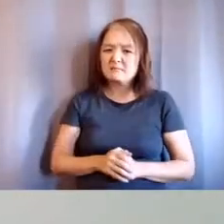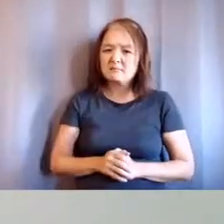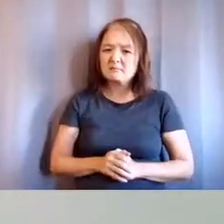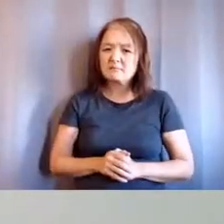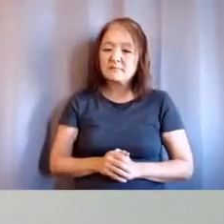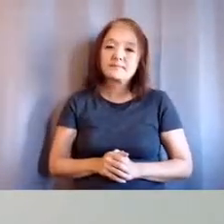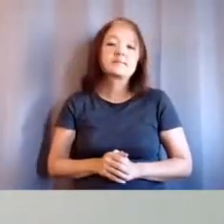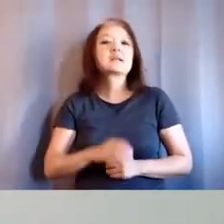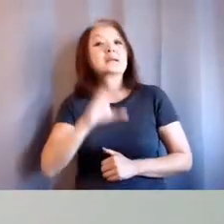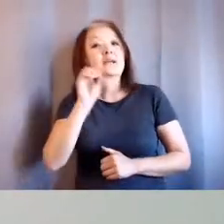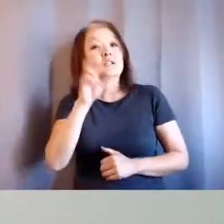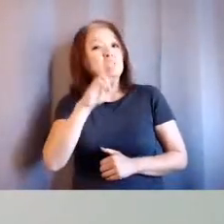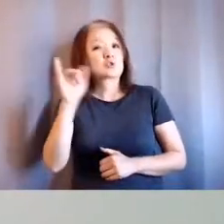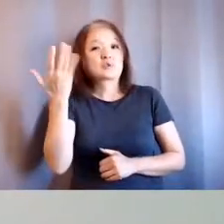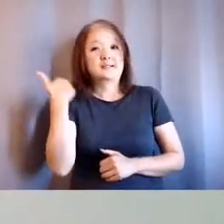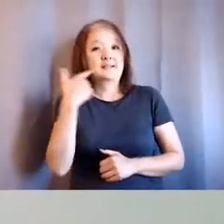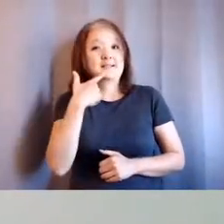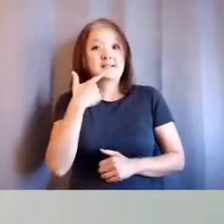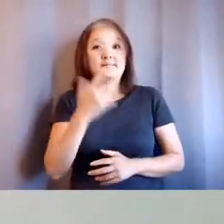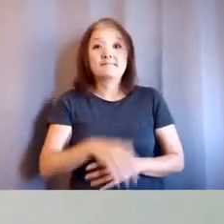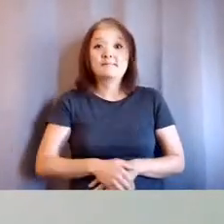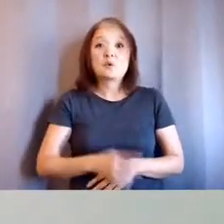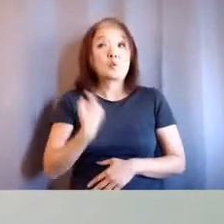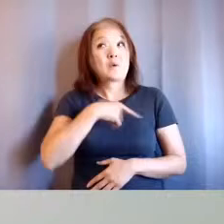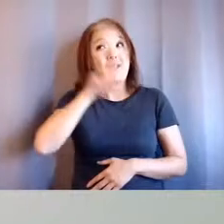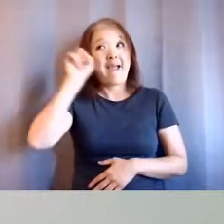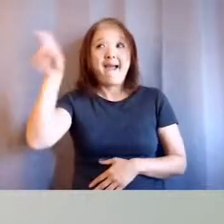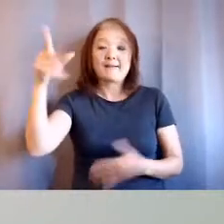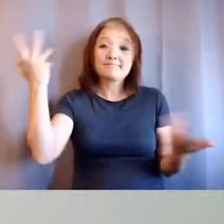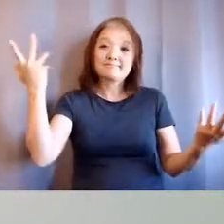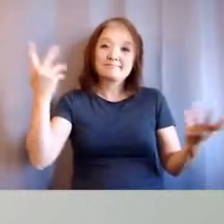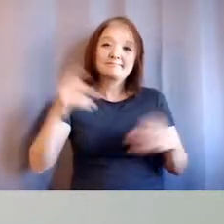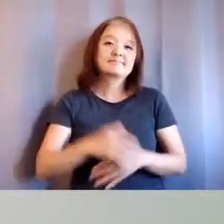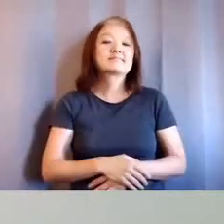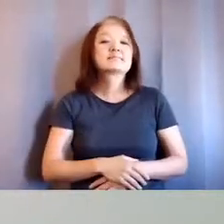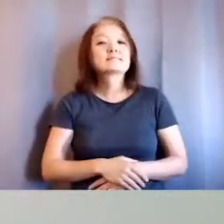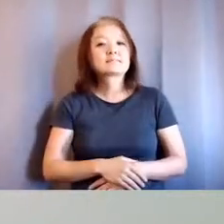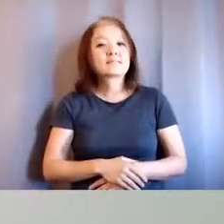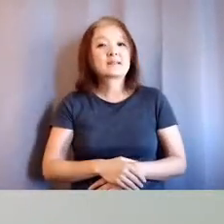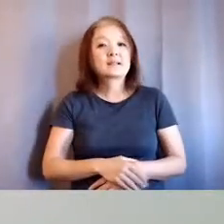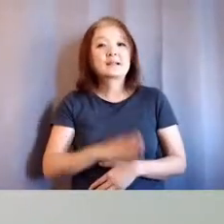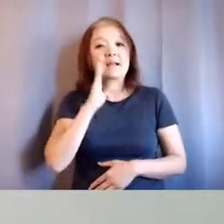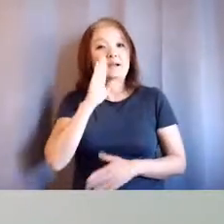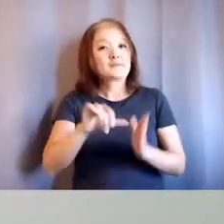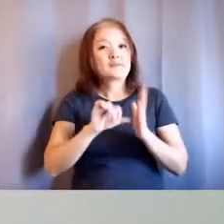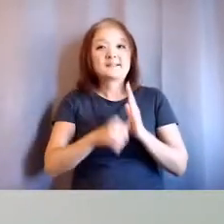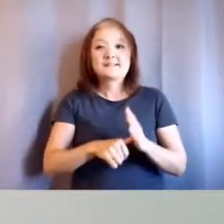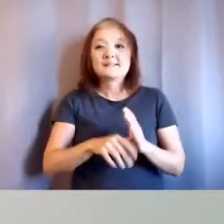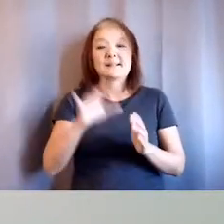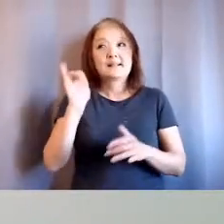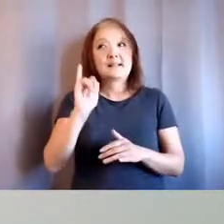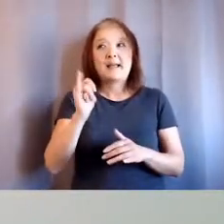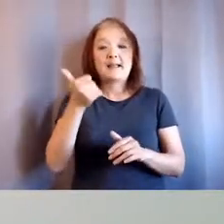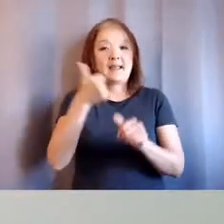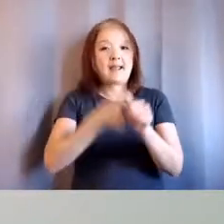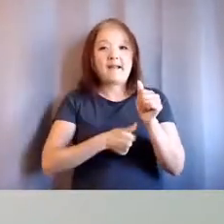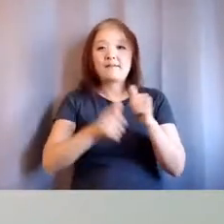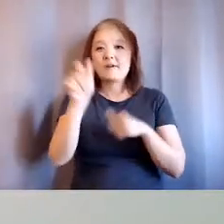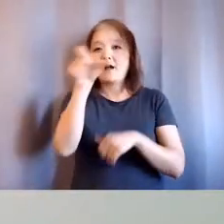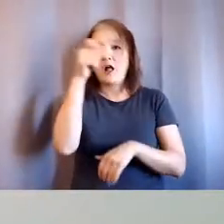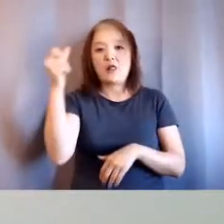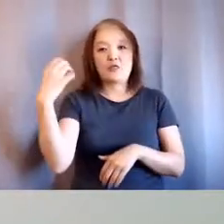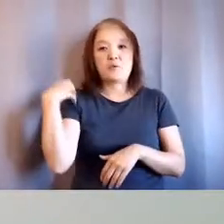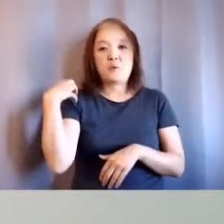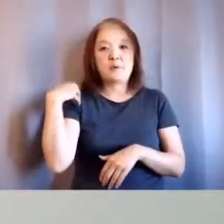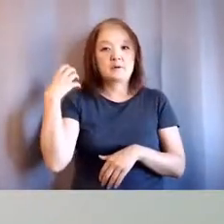As Corey indicated, we've asked that question. I will note, just like every other employer in the state, the DOE